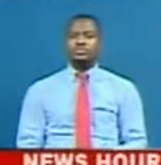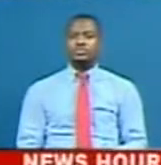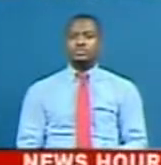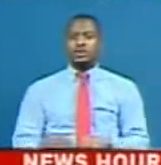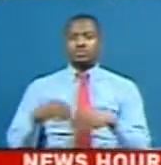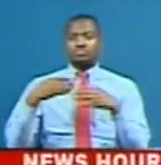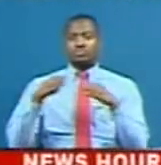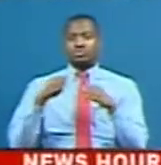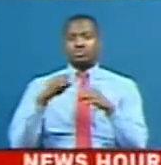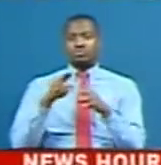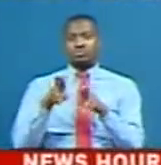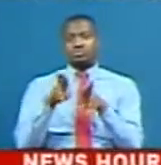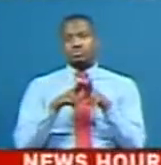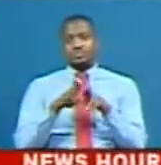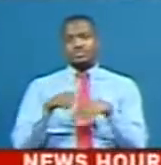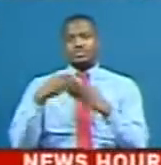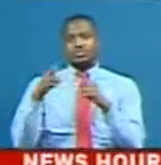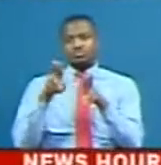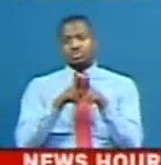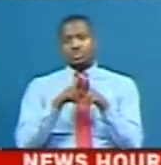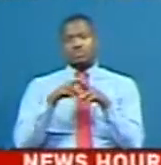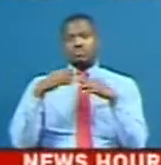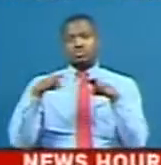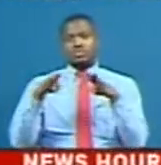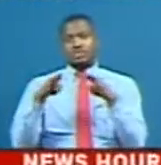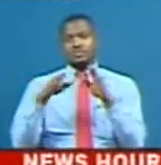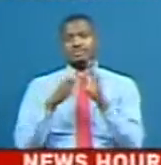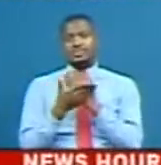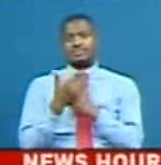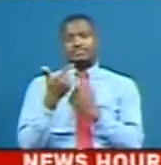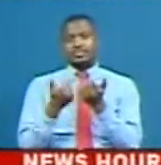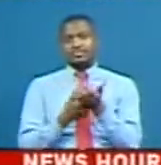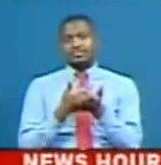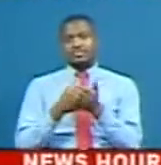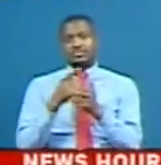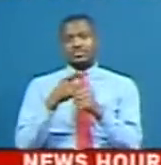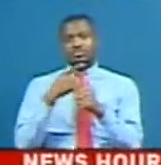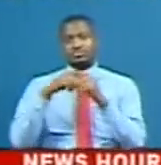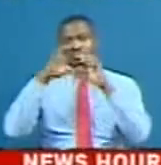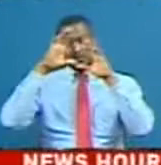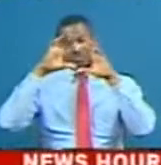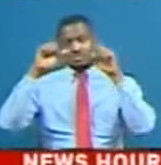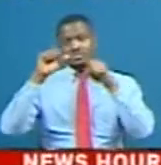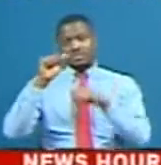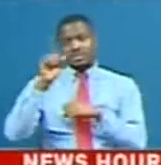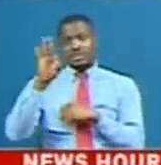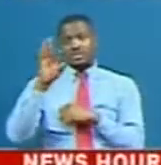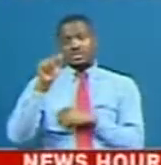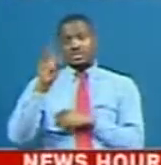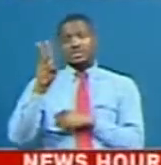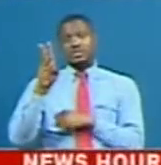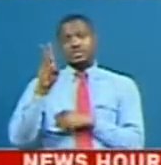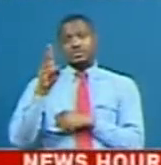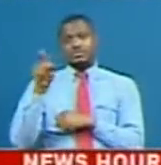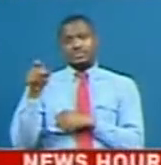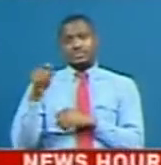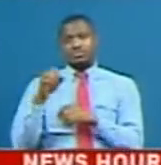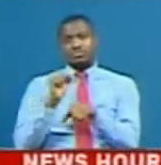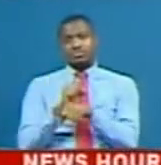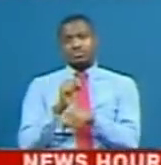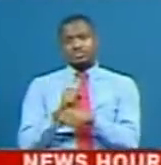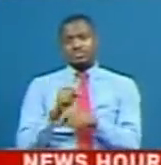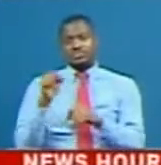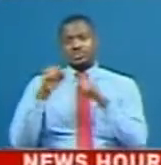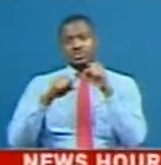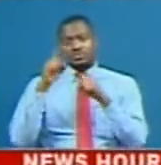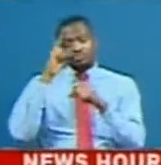Trade unions was donated to the Trades Congress Union by Ghana's first president in the 1960s for its efforts in the